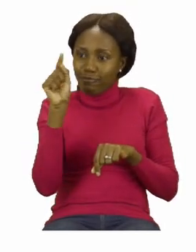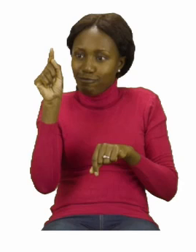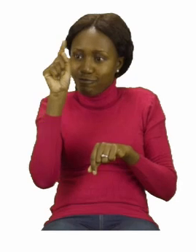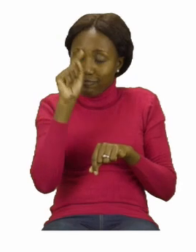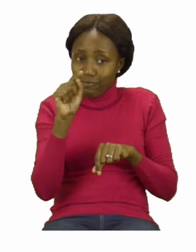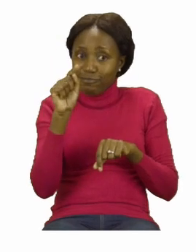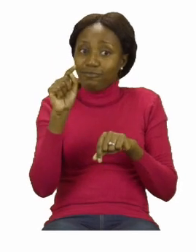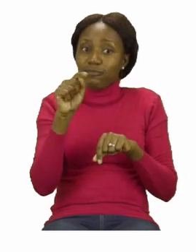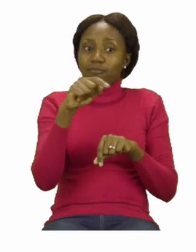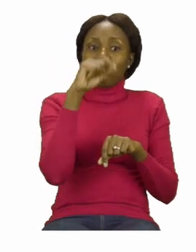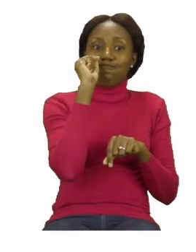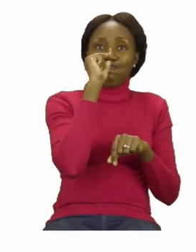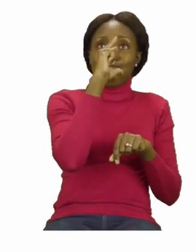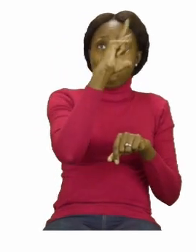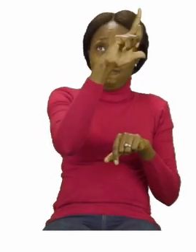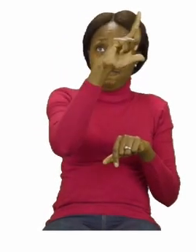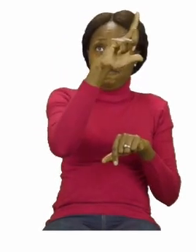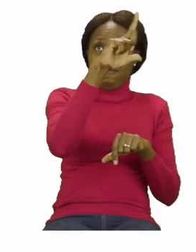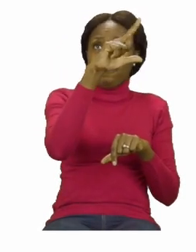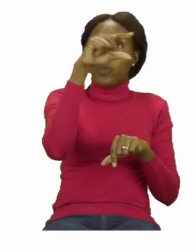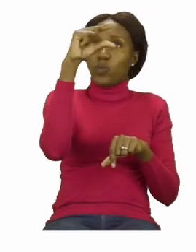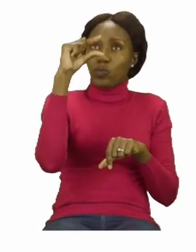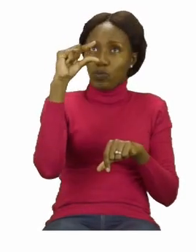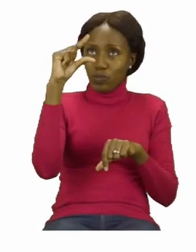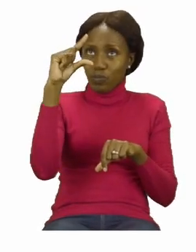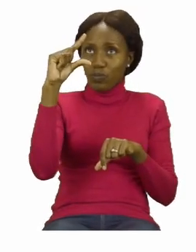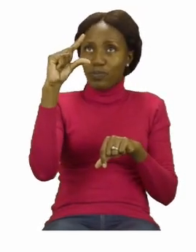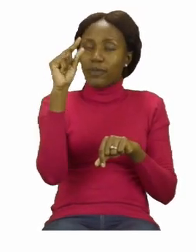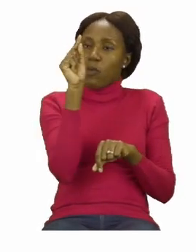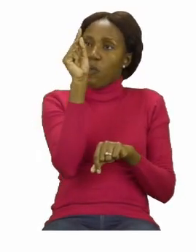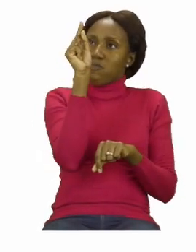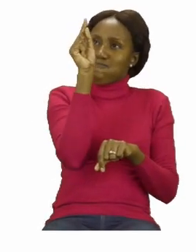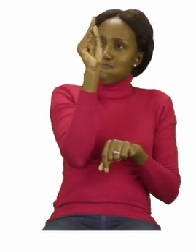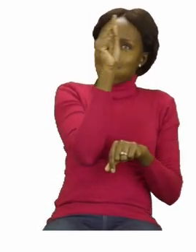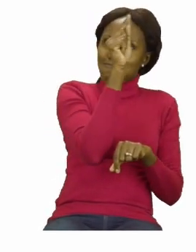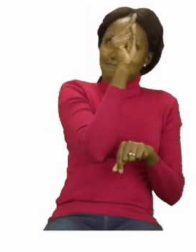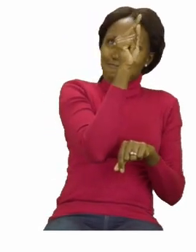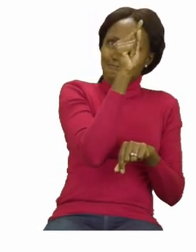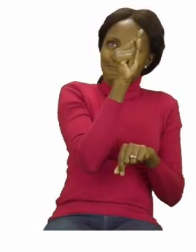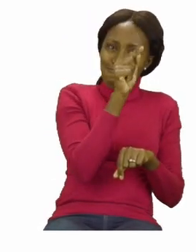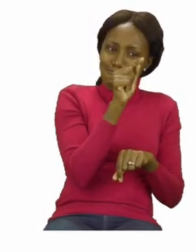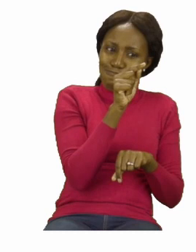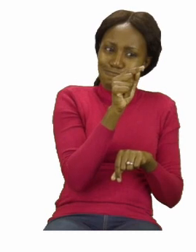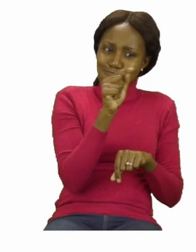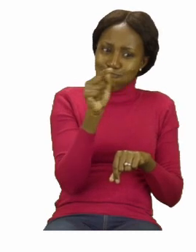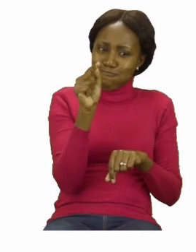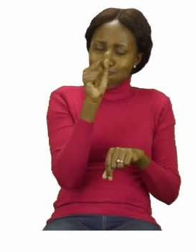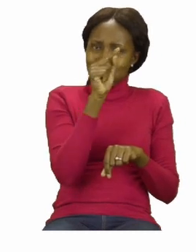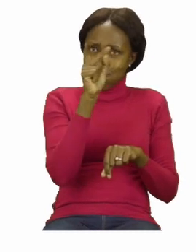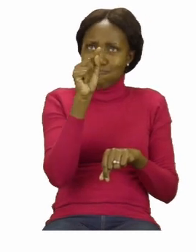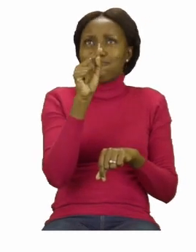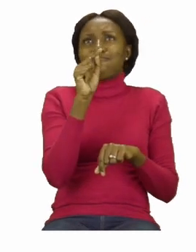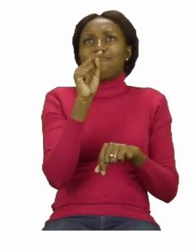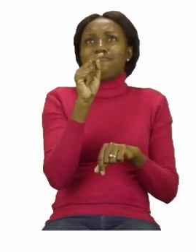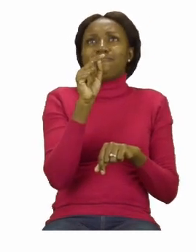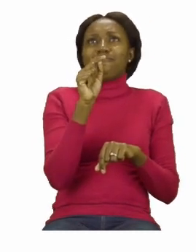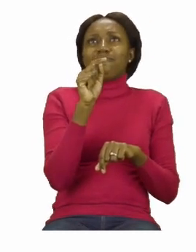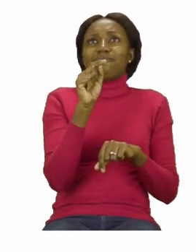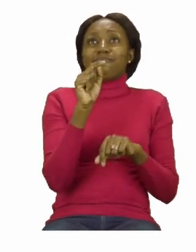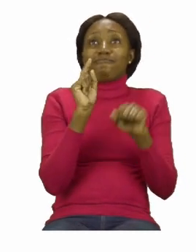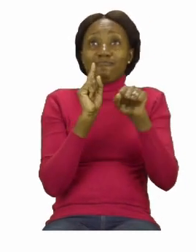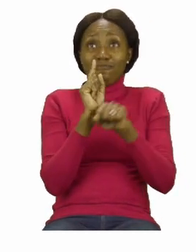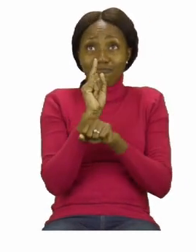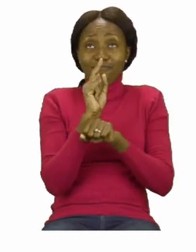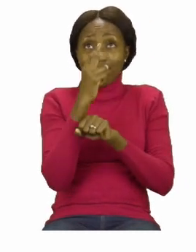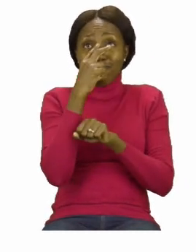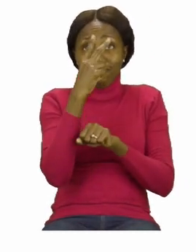and small letter E. We're going to do it together on the board, and then you're going to do it by yourselves.